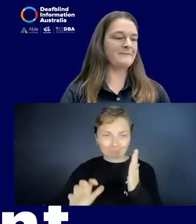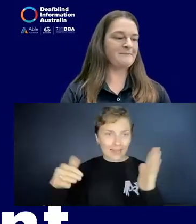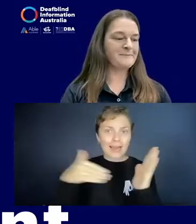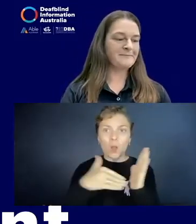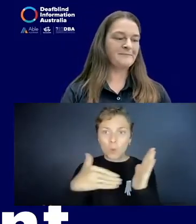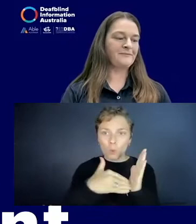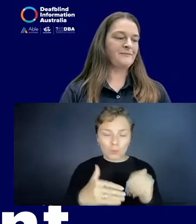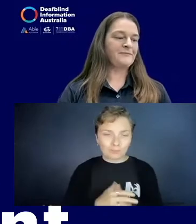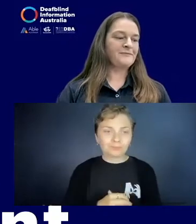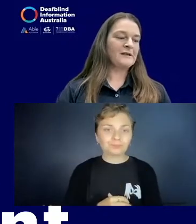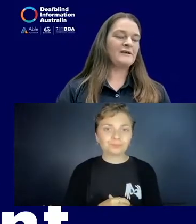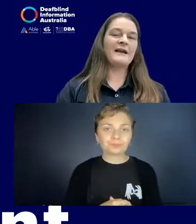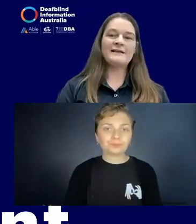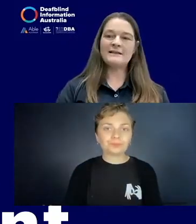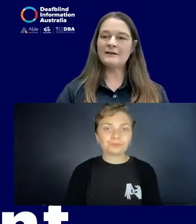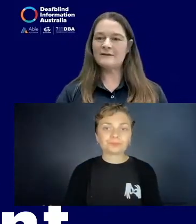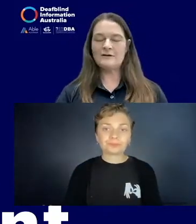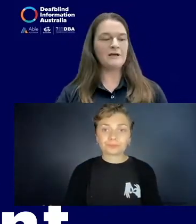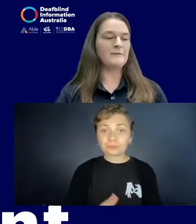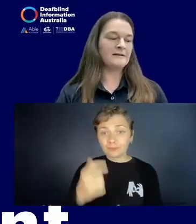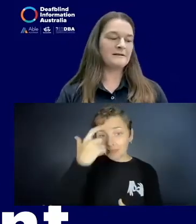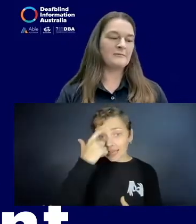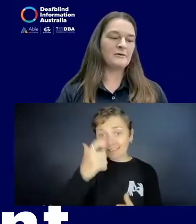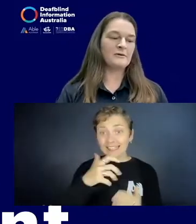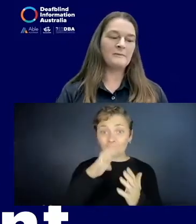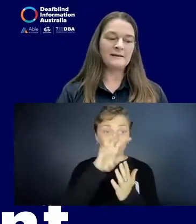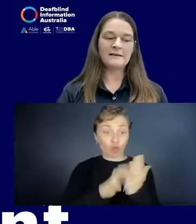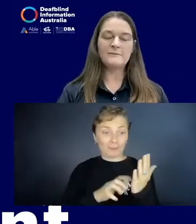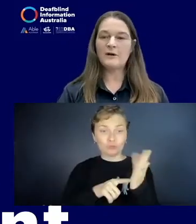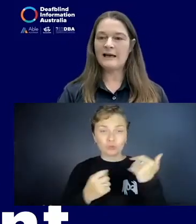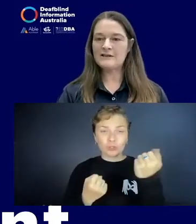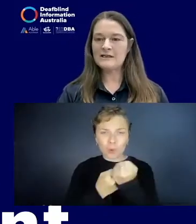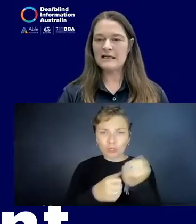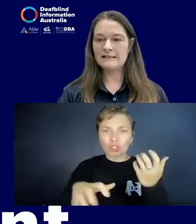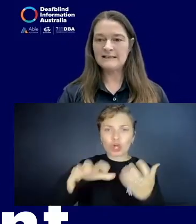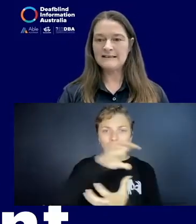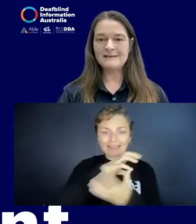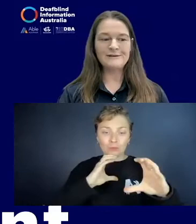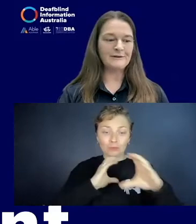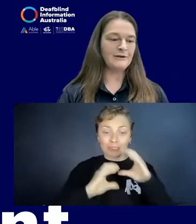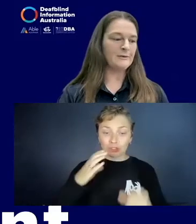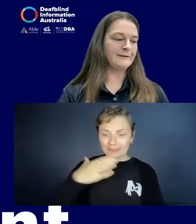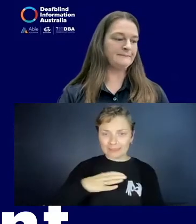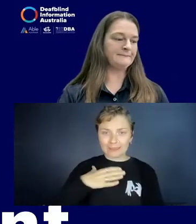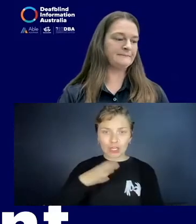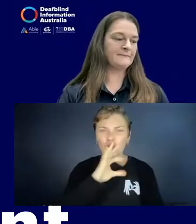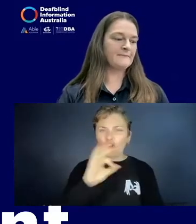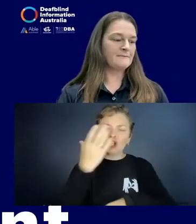now. So the idea of a document to support complex communication needs is not a new